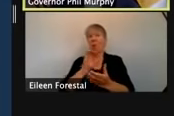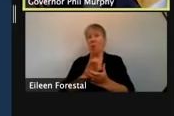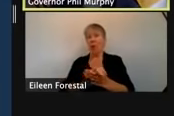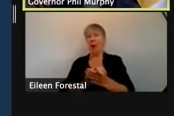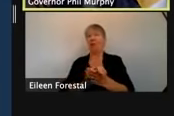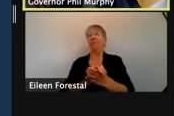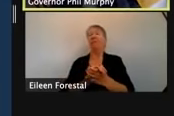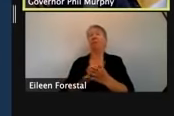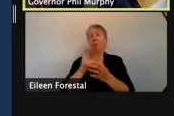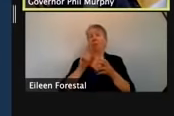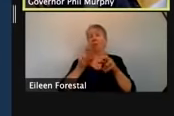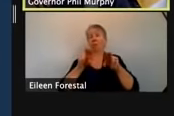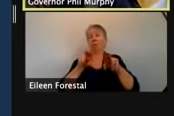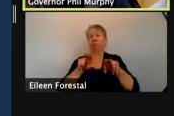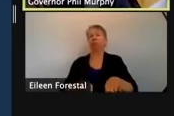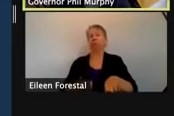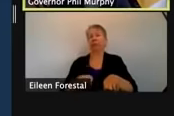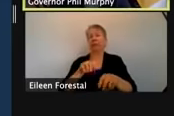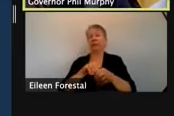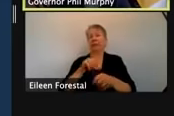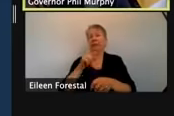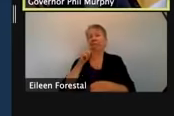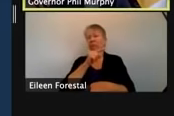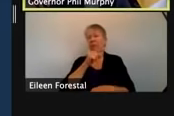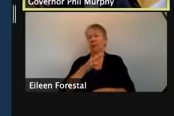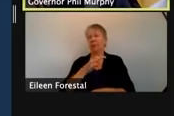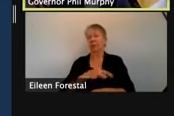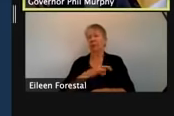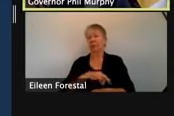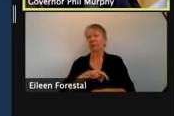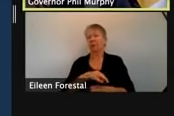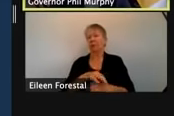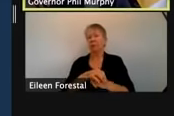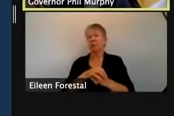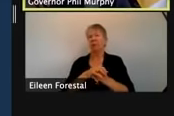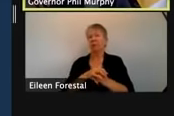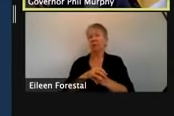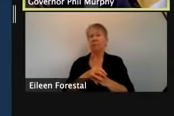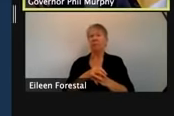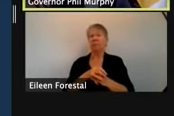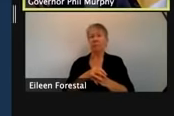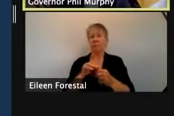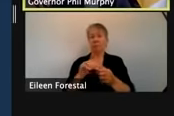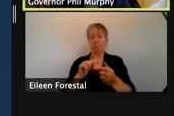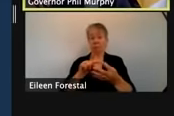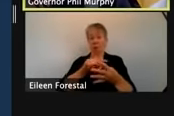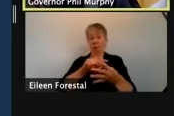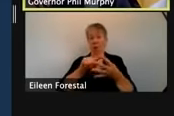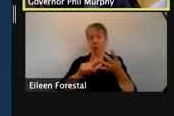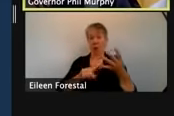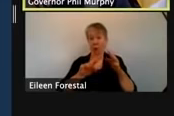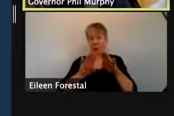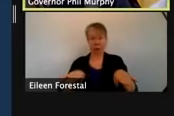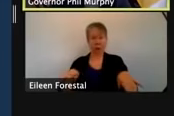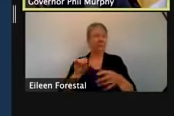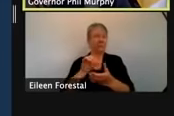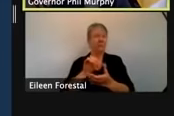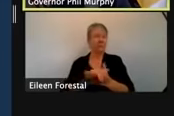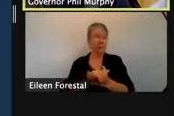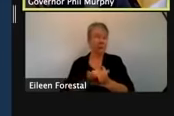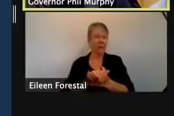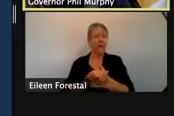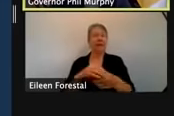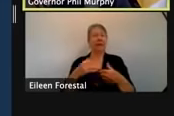9 grandchildren they left behind: Robert, Emily, Justin, Jake, Jason, Catherine, Jack, Owen, and